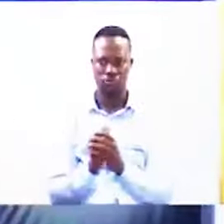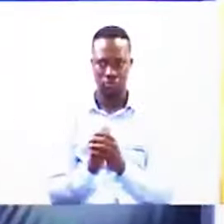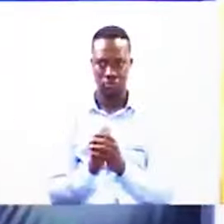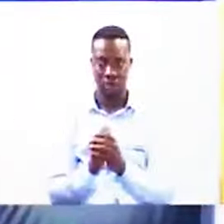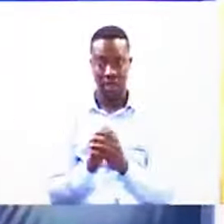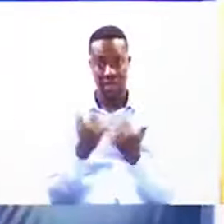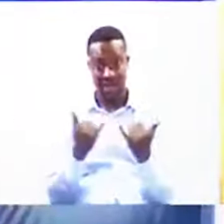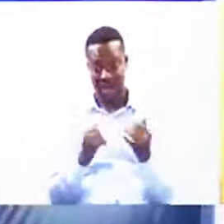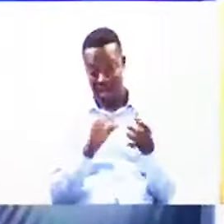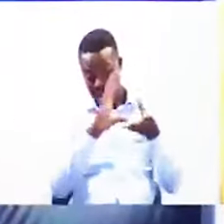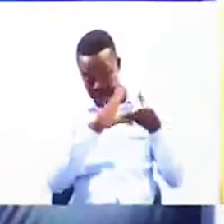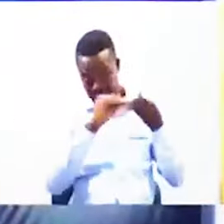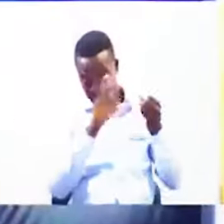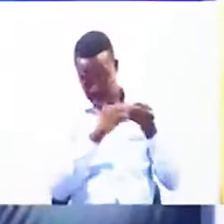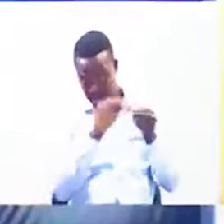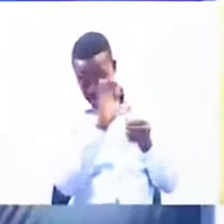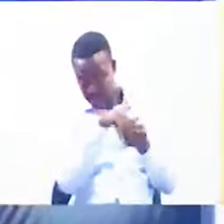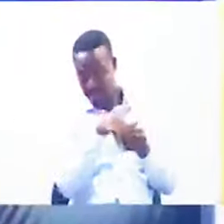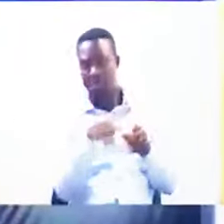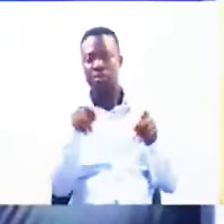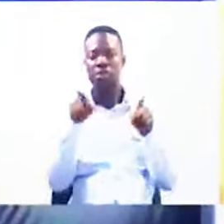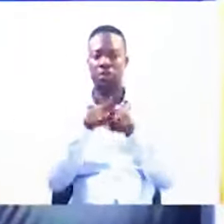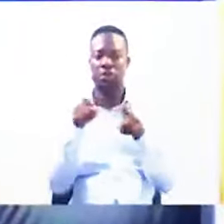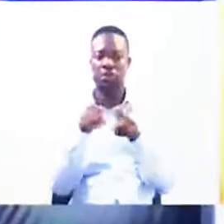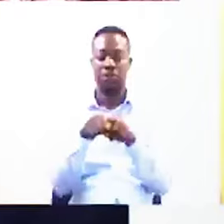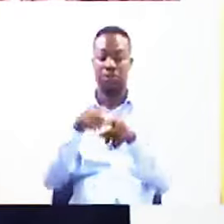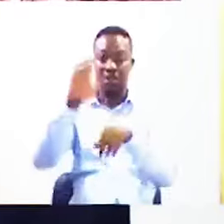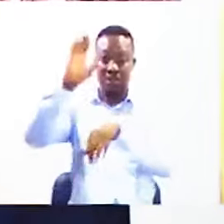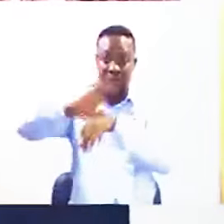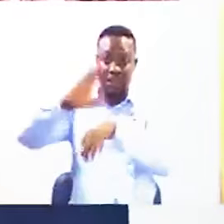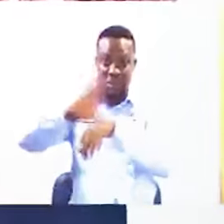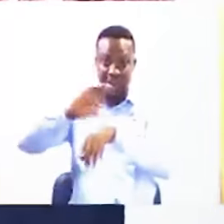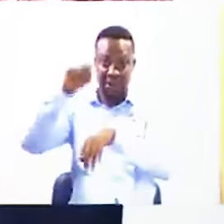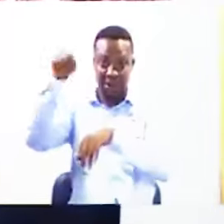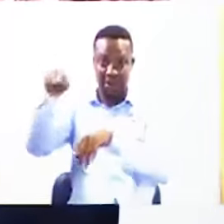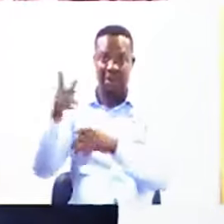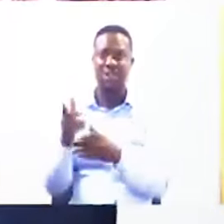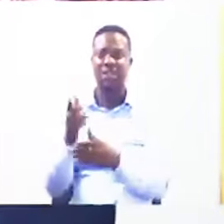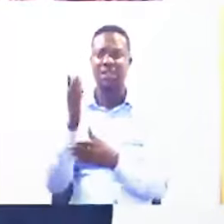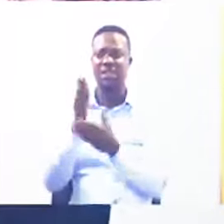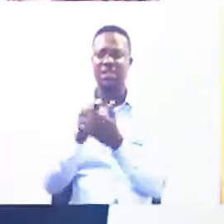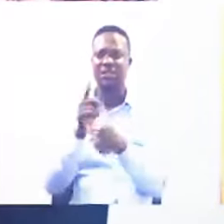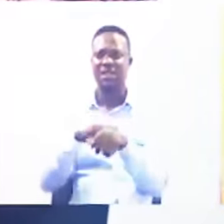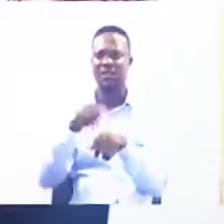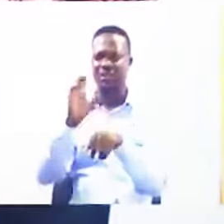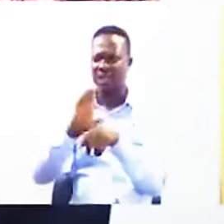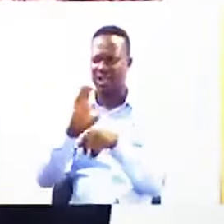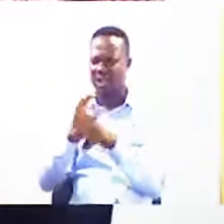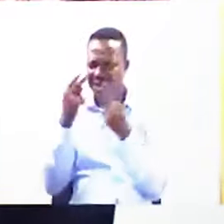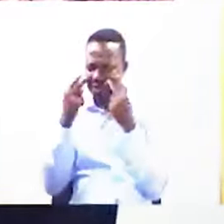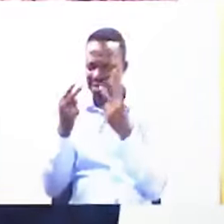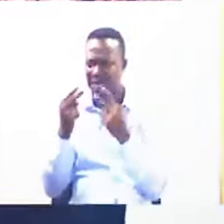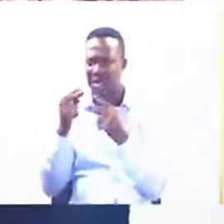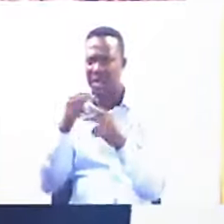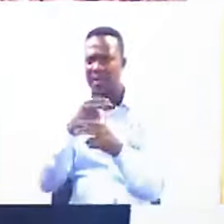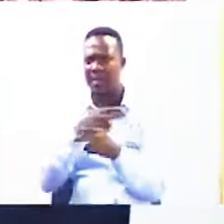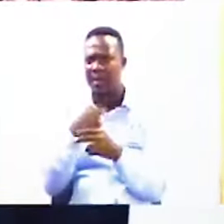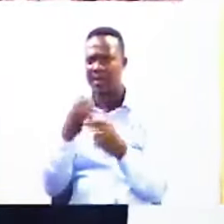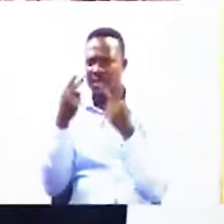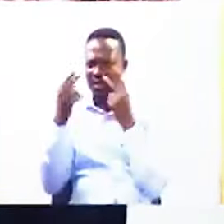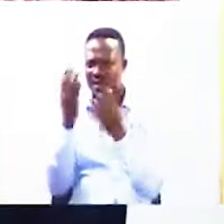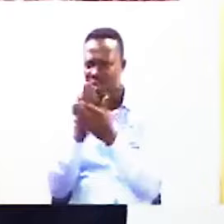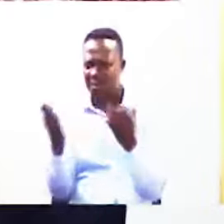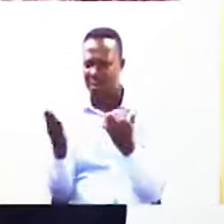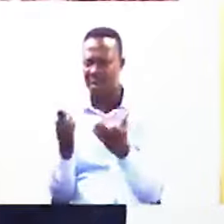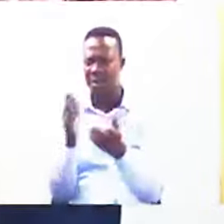some people also do, even in the church. Some pastors will turn their face that way as if they've not seen it, so that people will say they